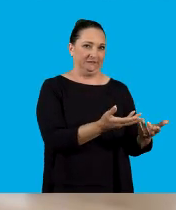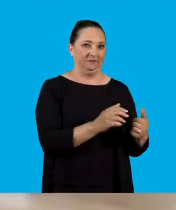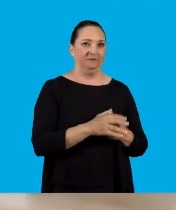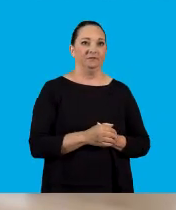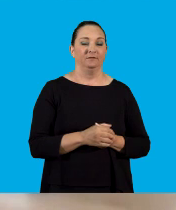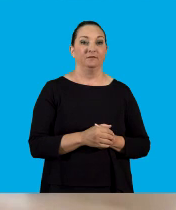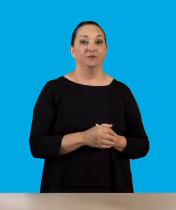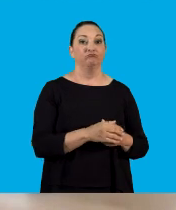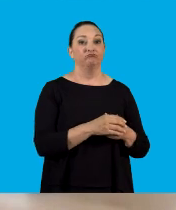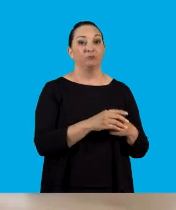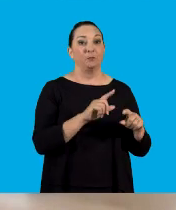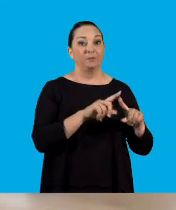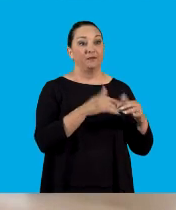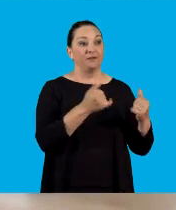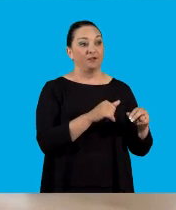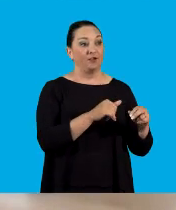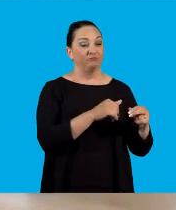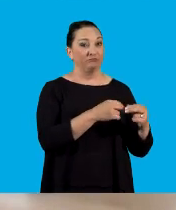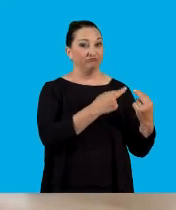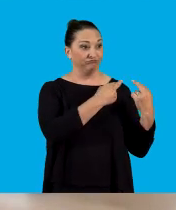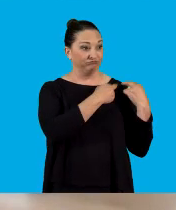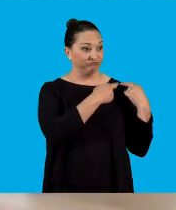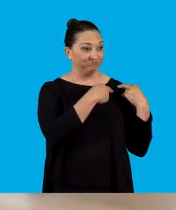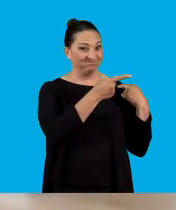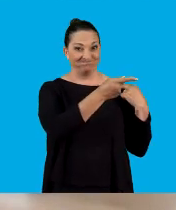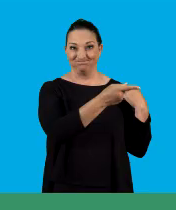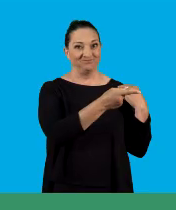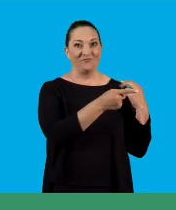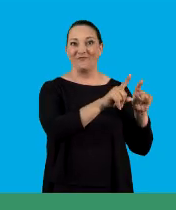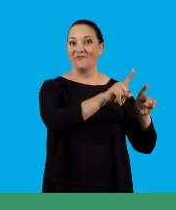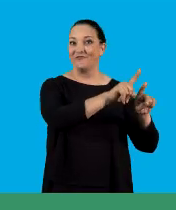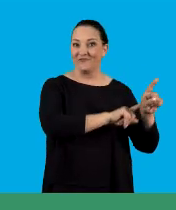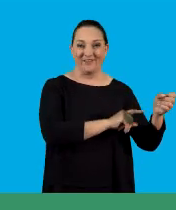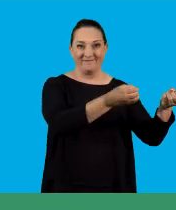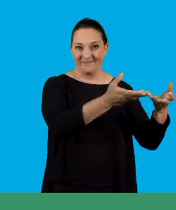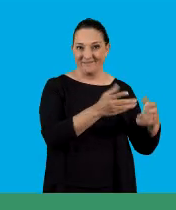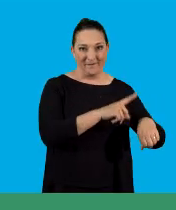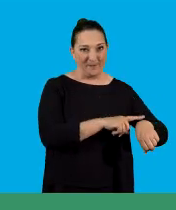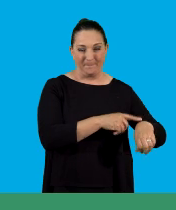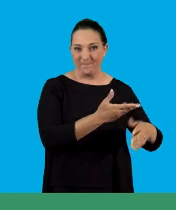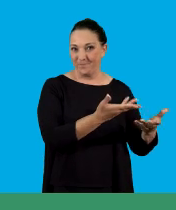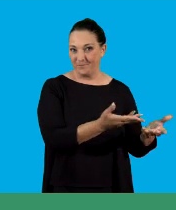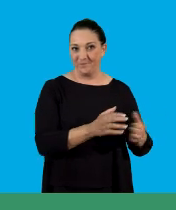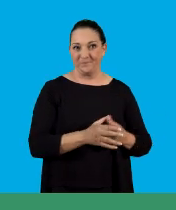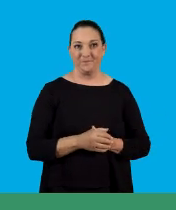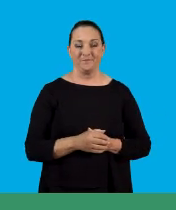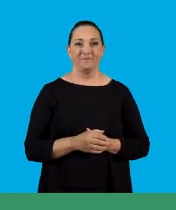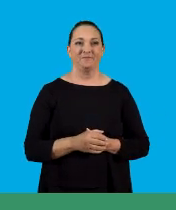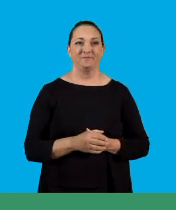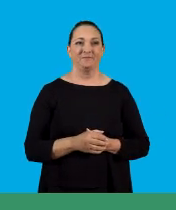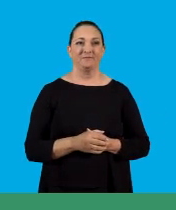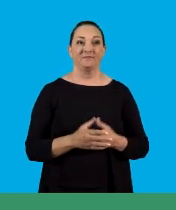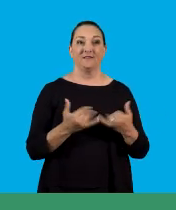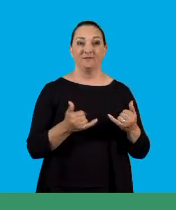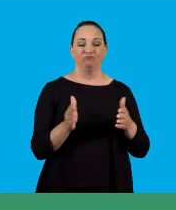reliability part was affected over there because they failed to deliver on time. But then when you're looking into